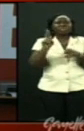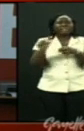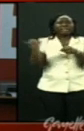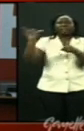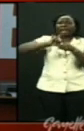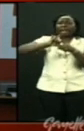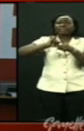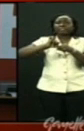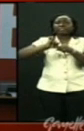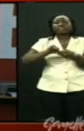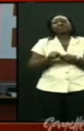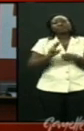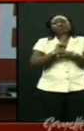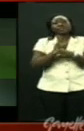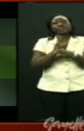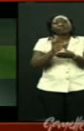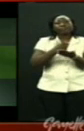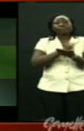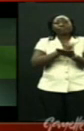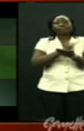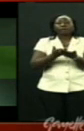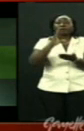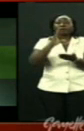to used cooking oil.